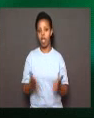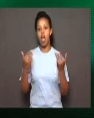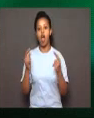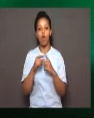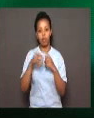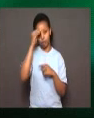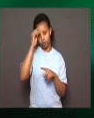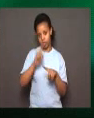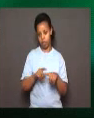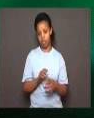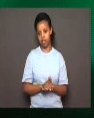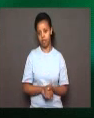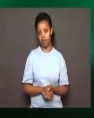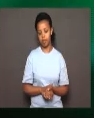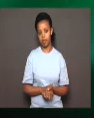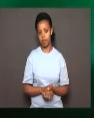Let's get back to our lesson.